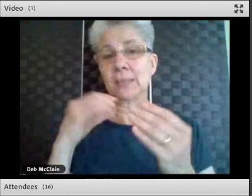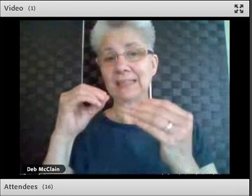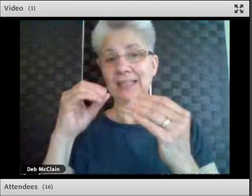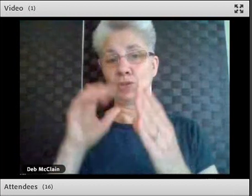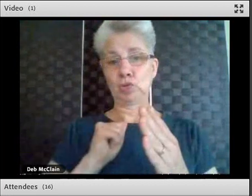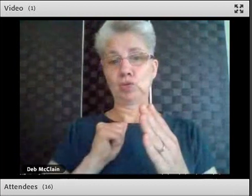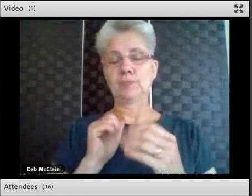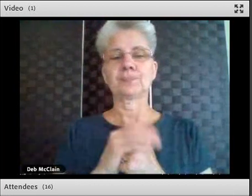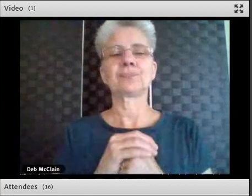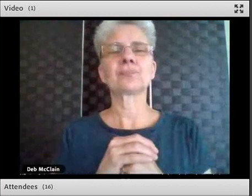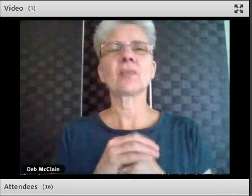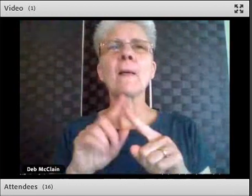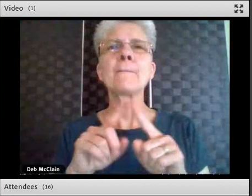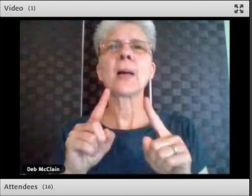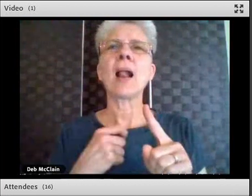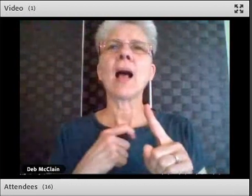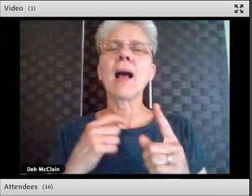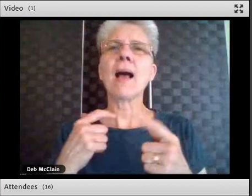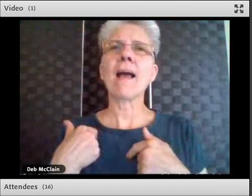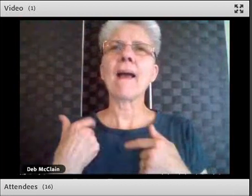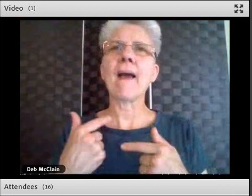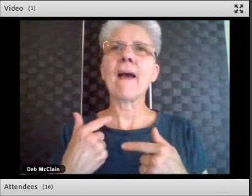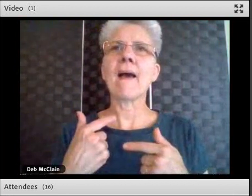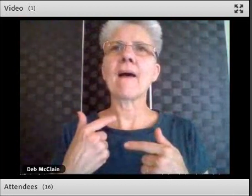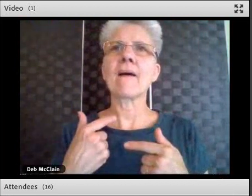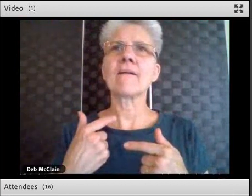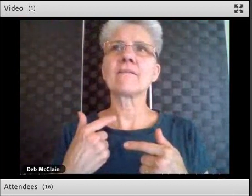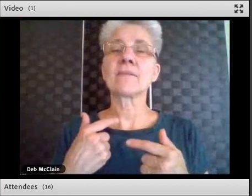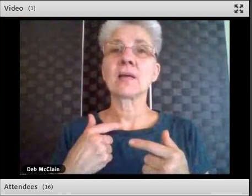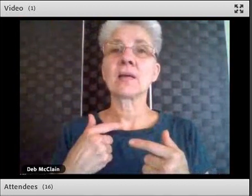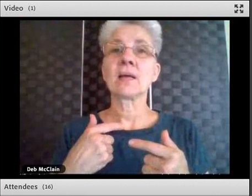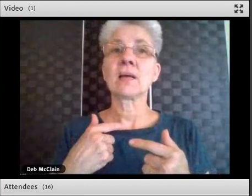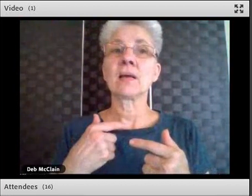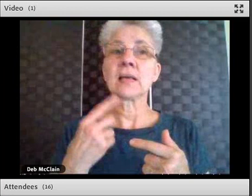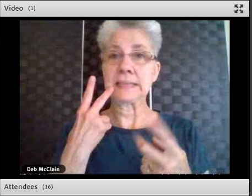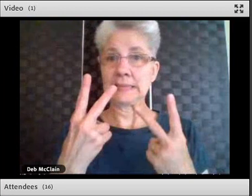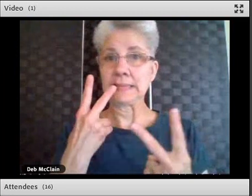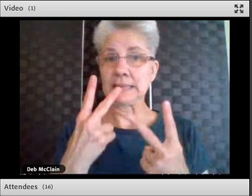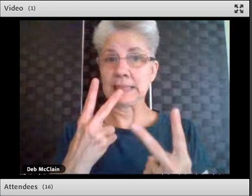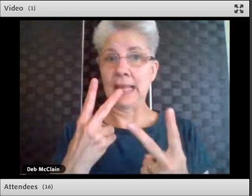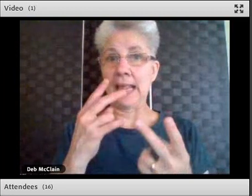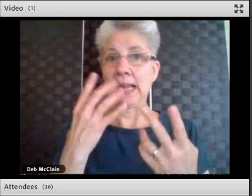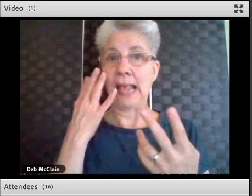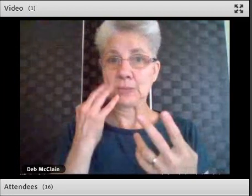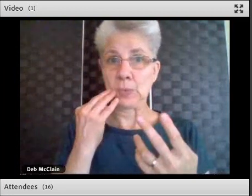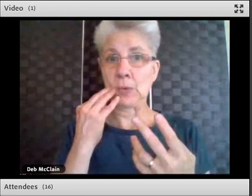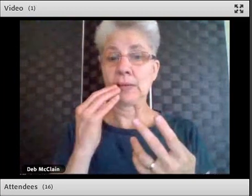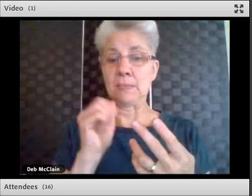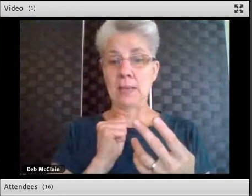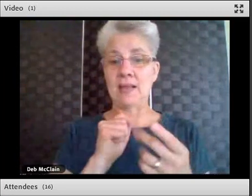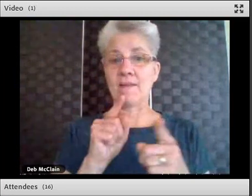teacher, but I have faced this as a student and faced this as a teacher.